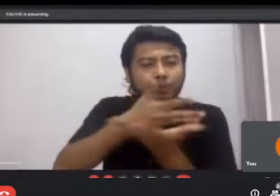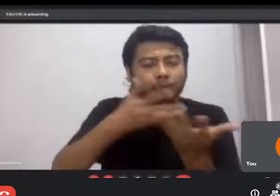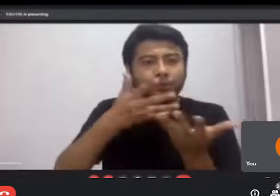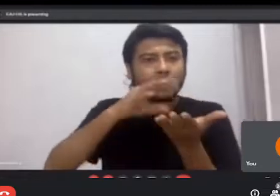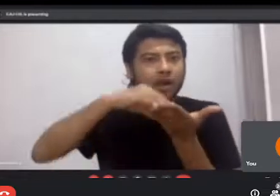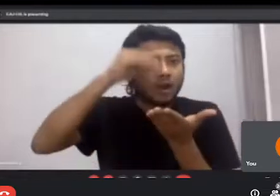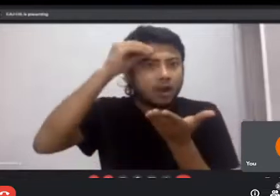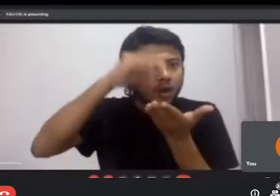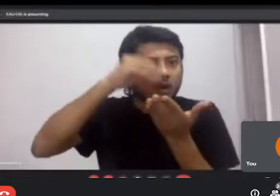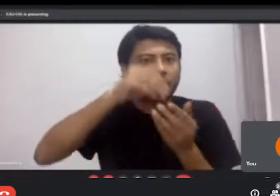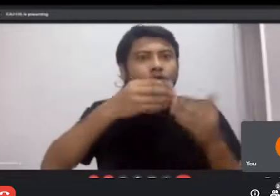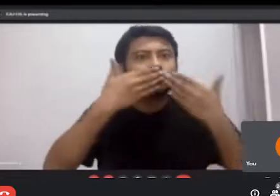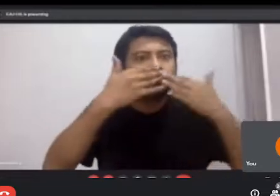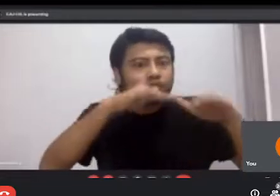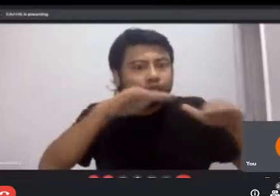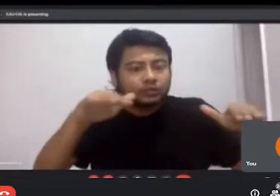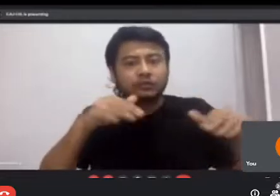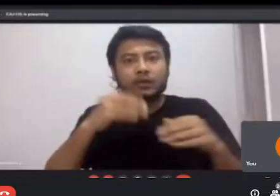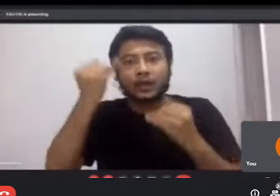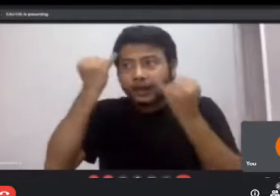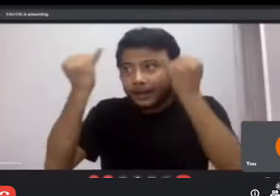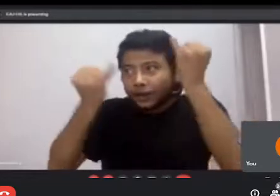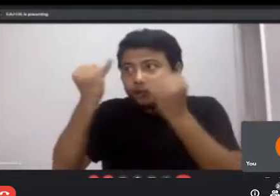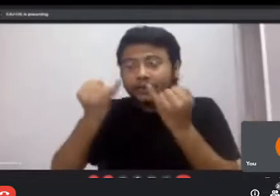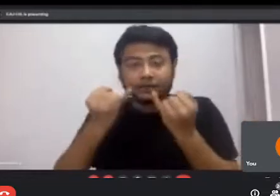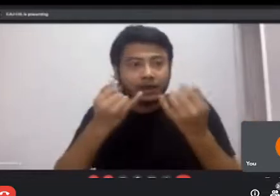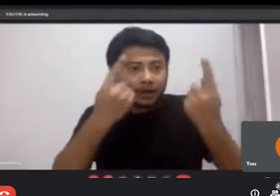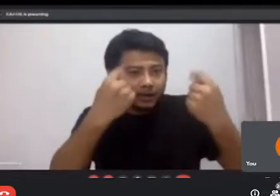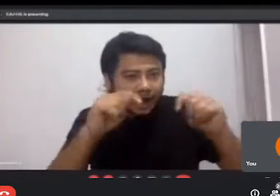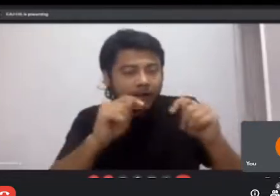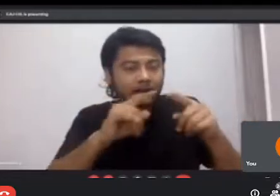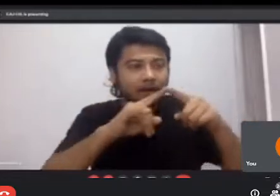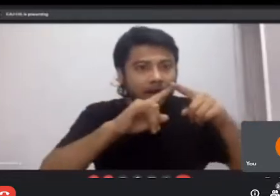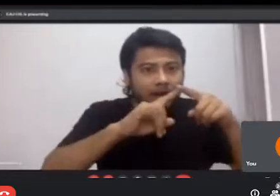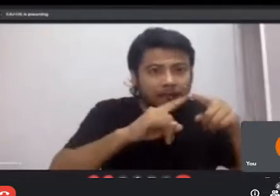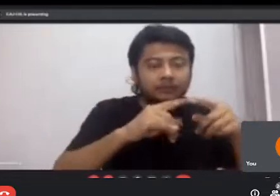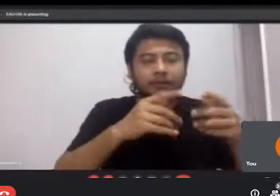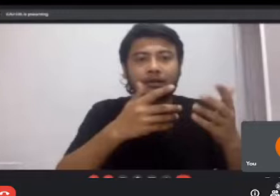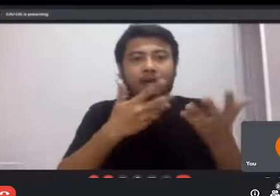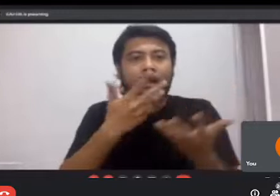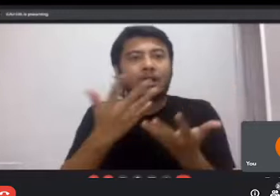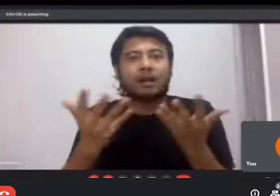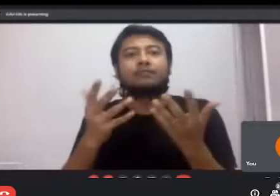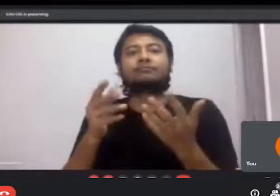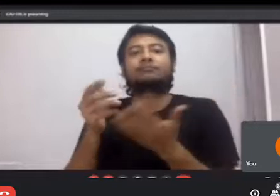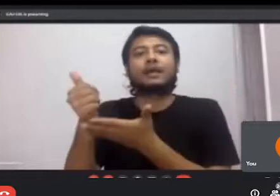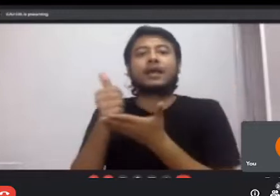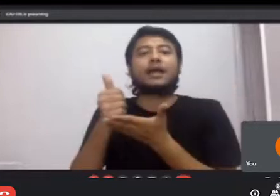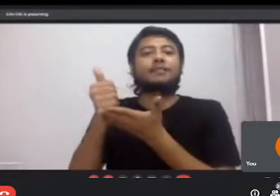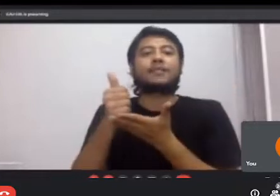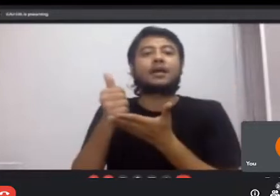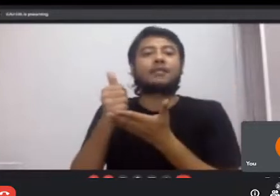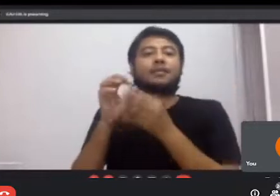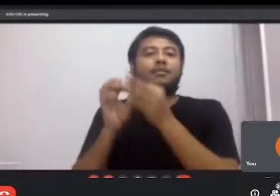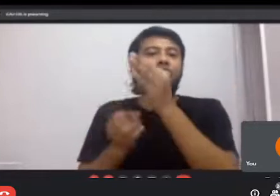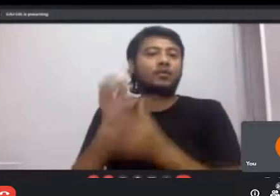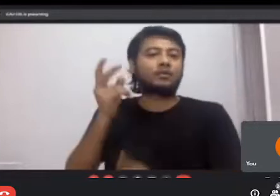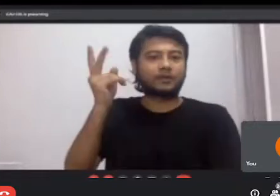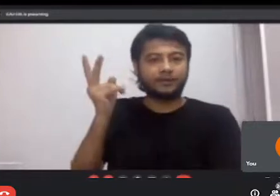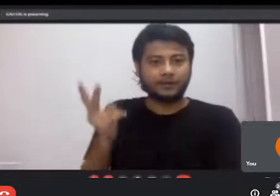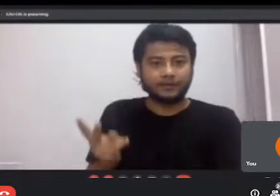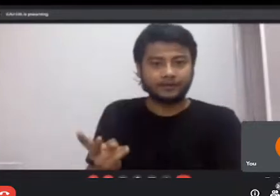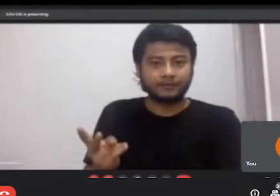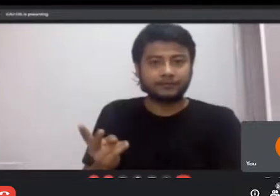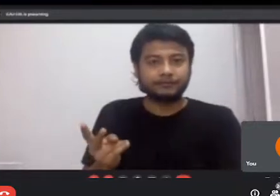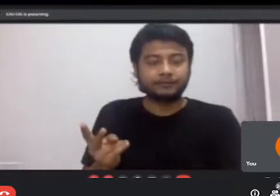innovations in many ways, because we also aimed at not only doing research and looking at data,